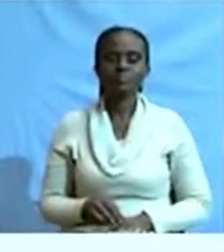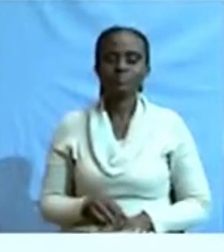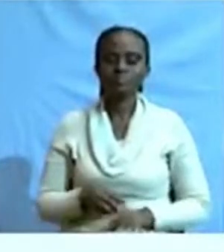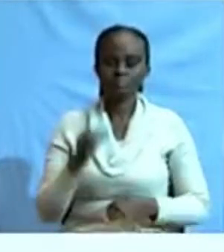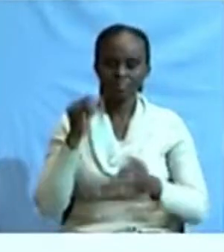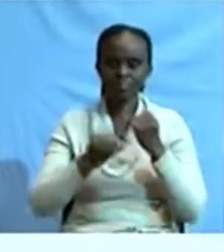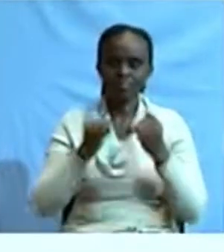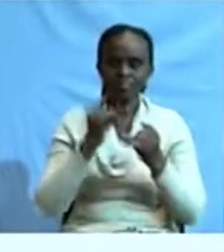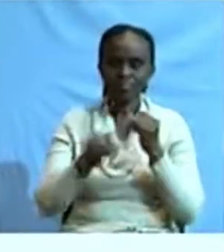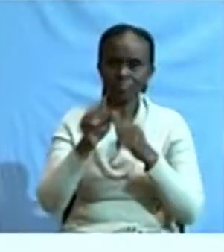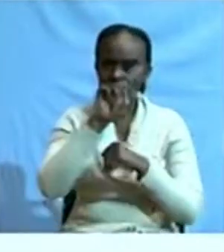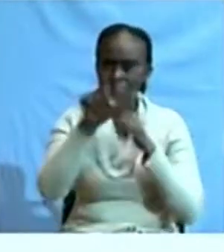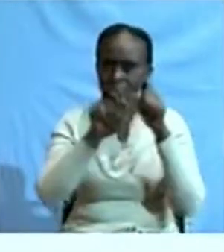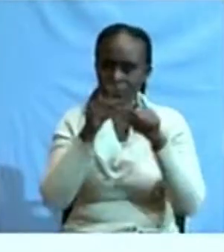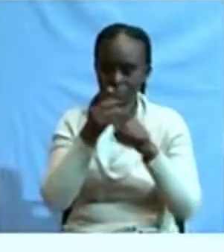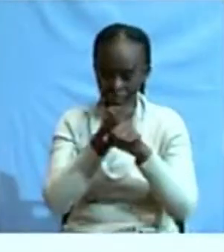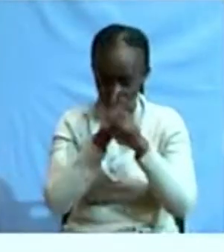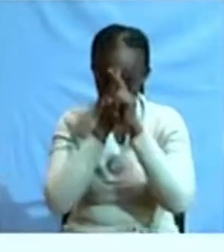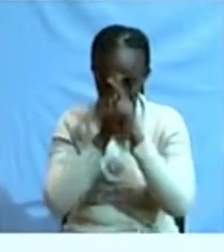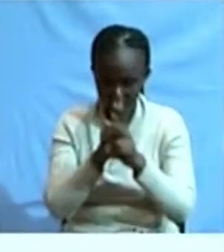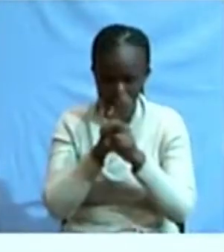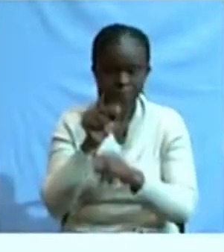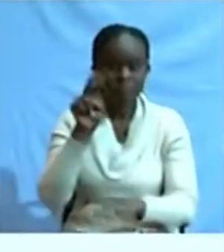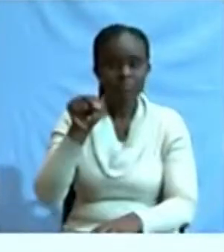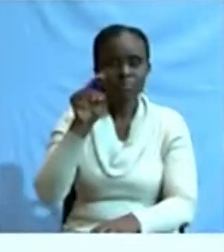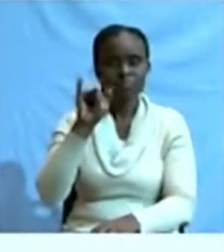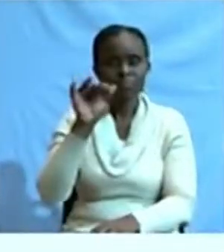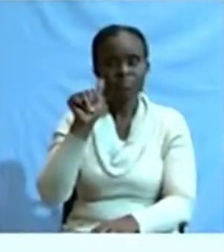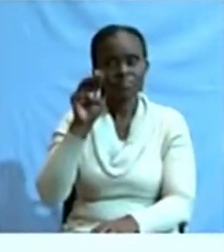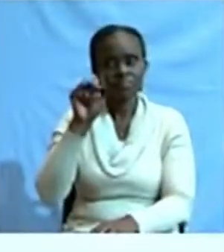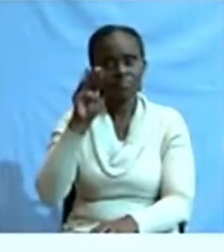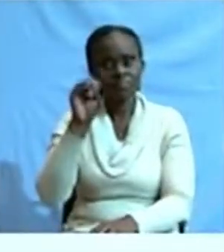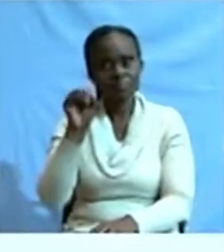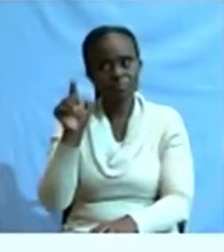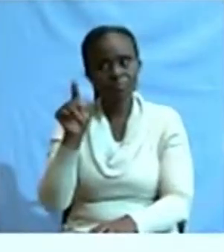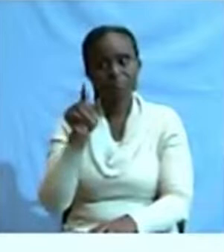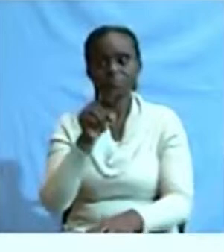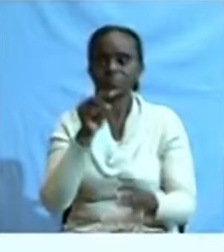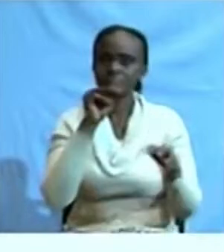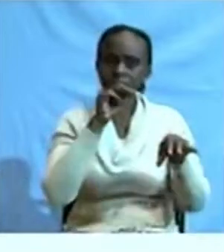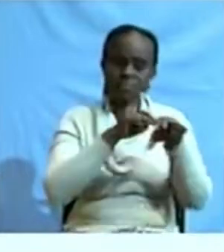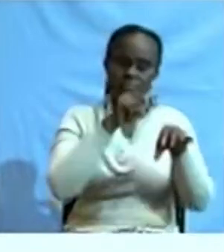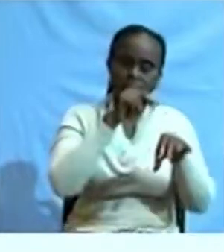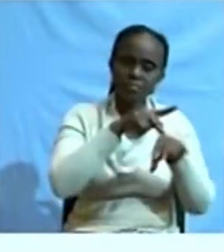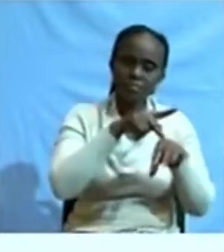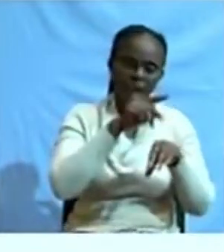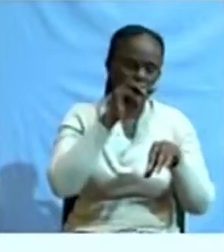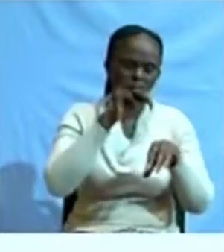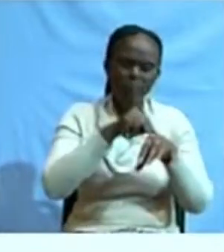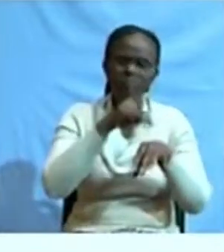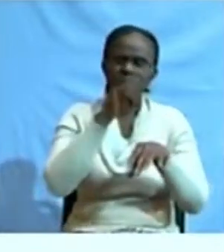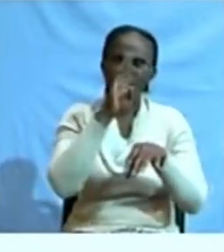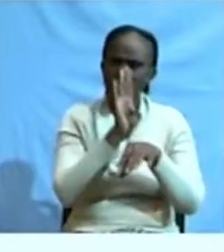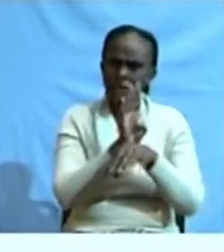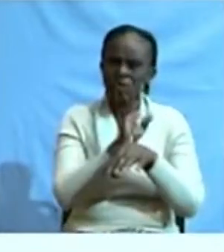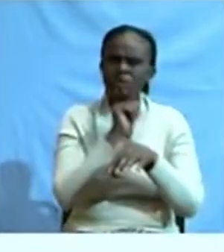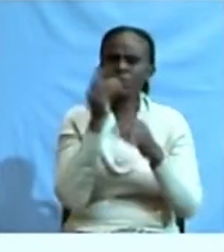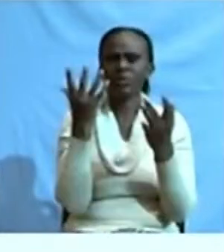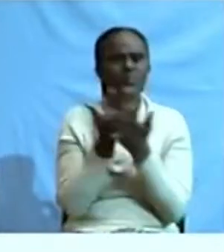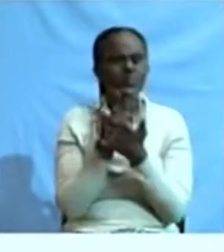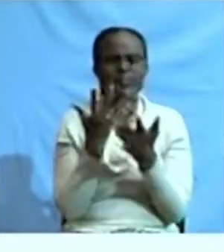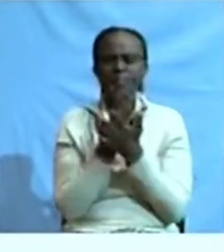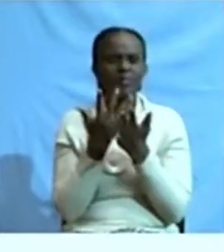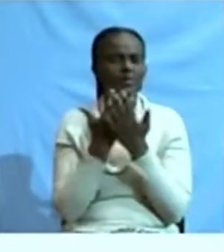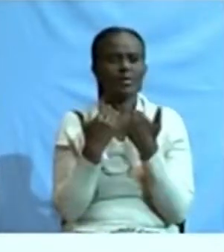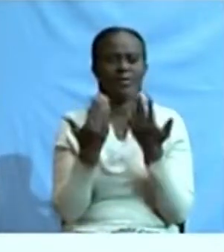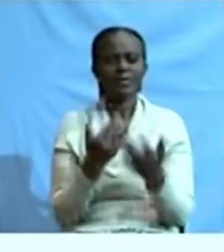Honorable Nyambose. Yes. Is Mbala Council not afraid of breaking financial regulations seriously? And are you still